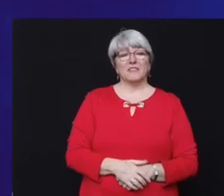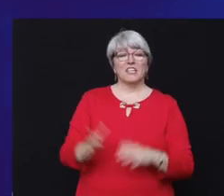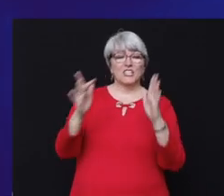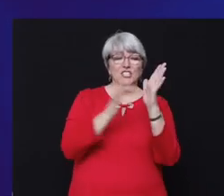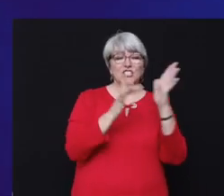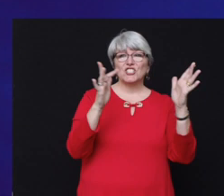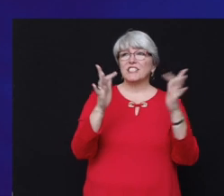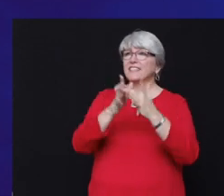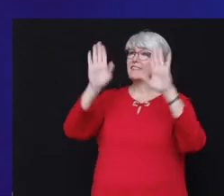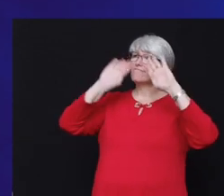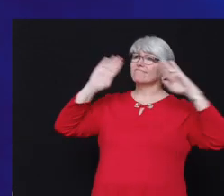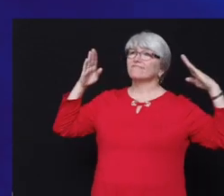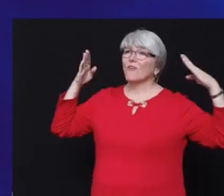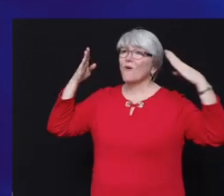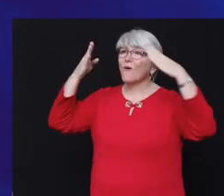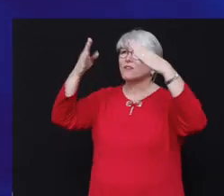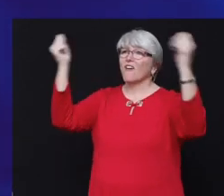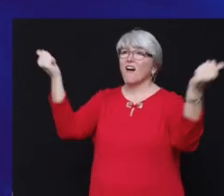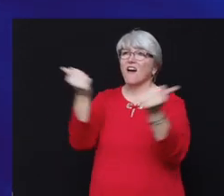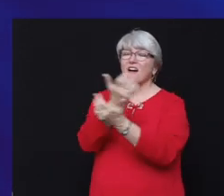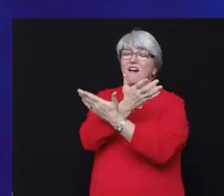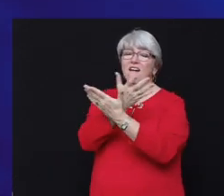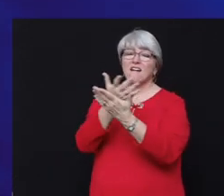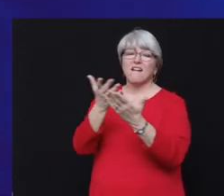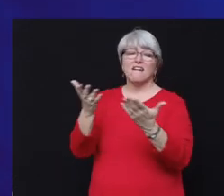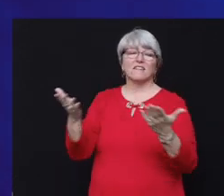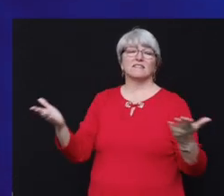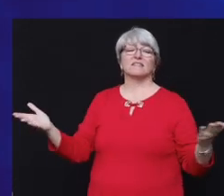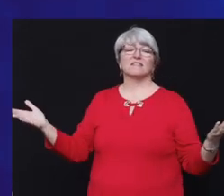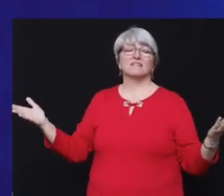Jesus at the center of it